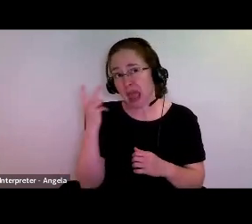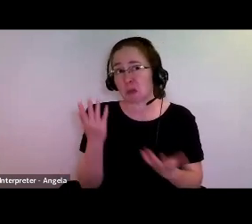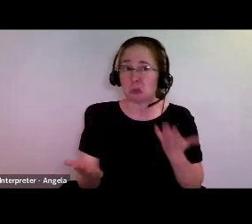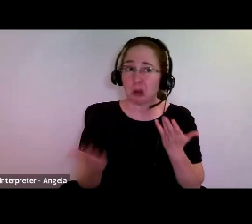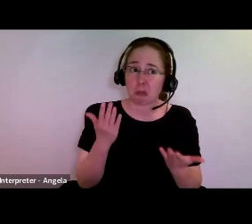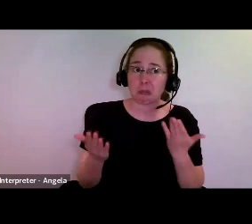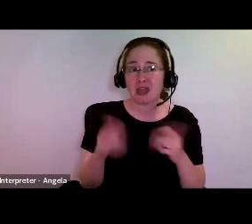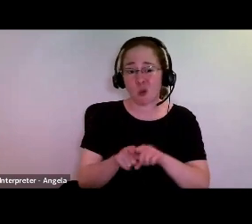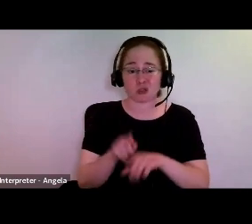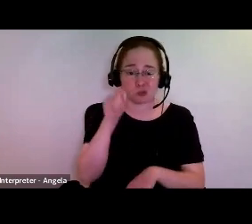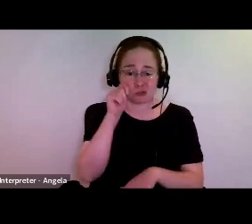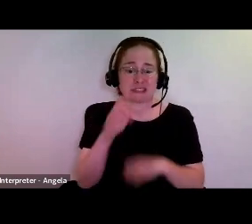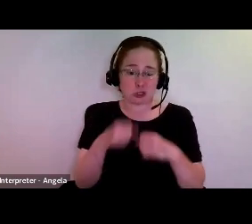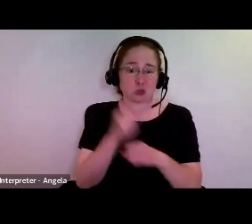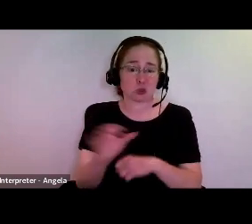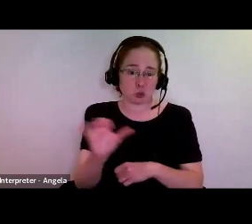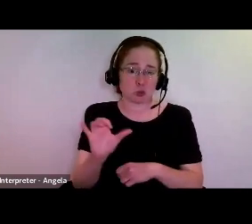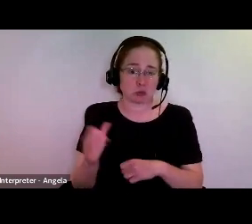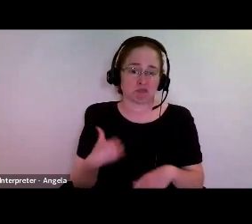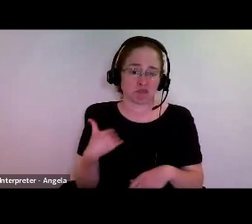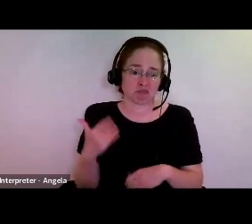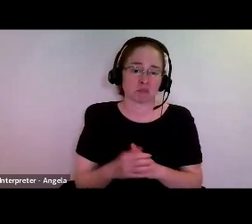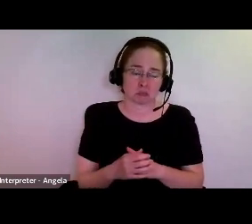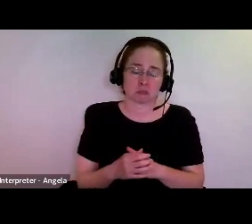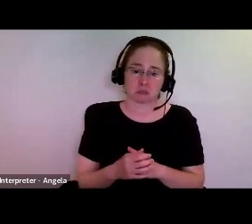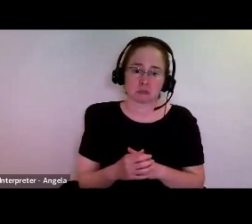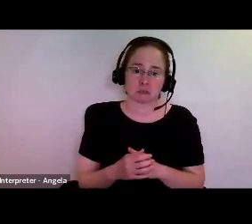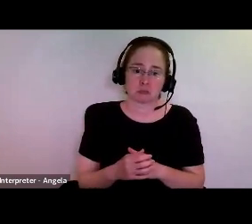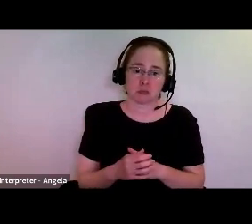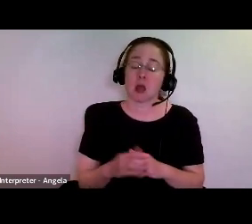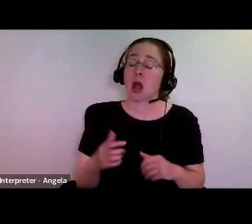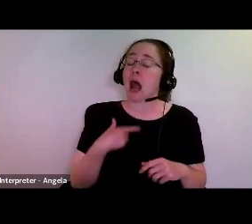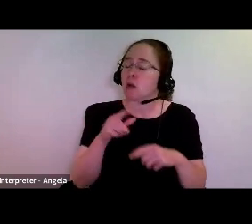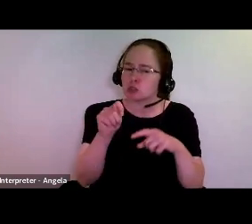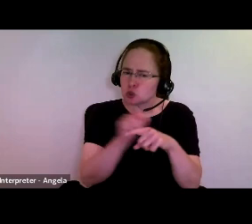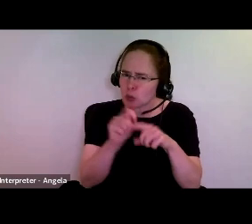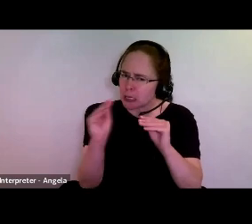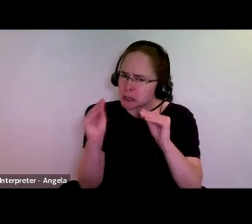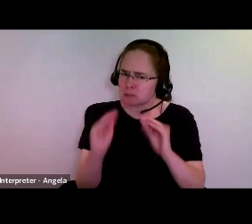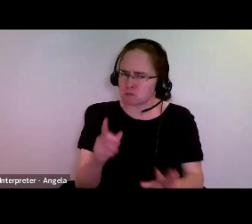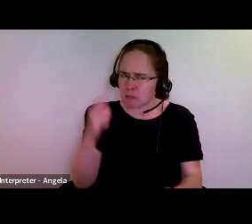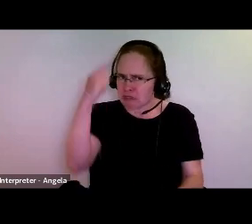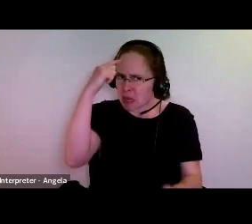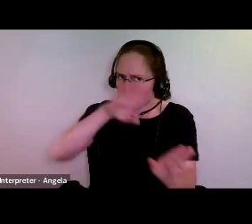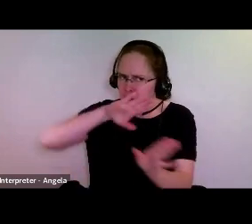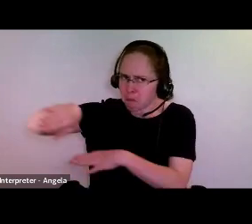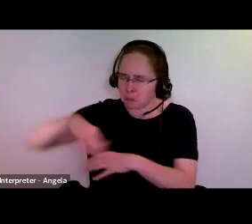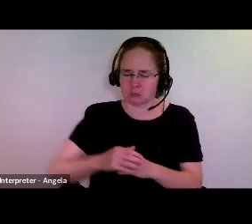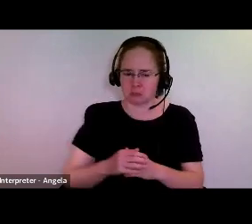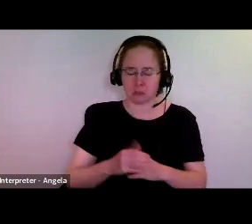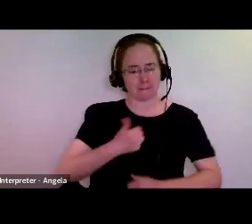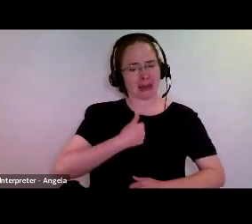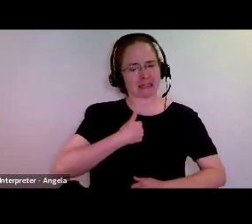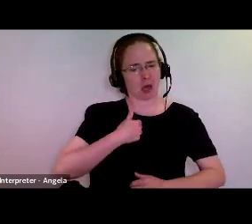in my adolescent years as well. But I was trained not to think about all that. I was trained to put myself up